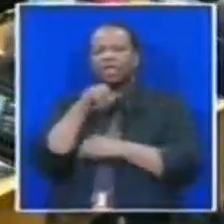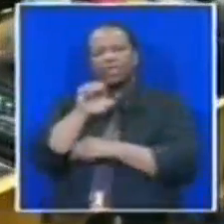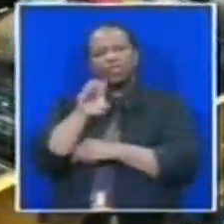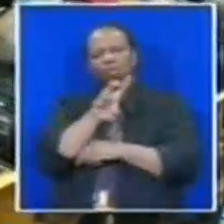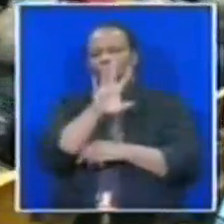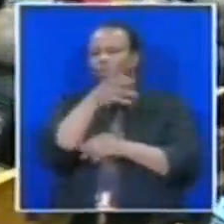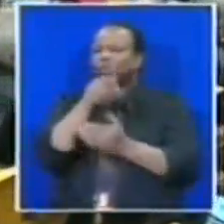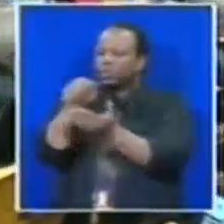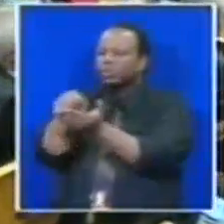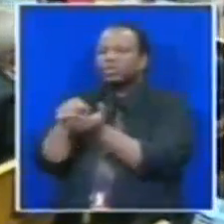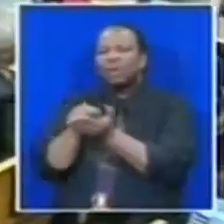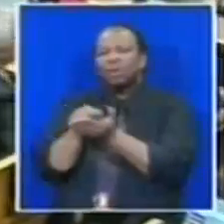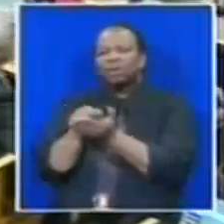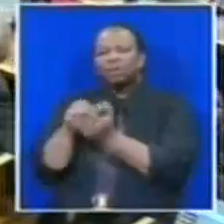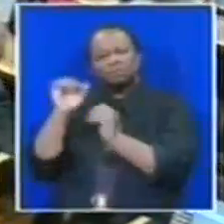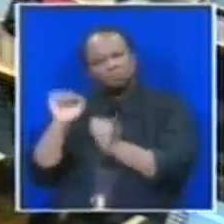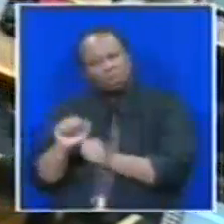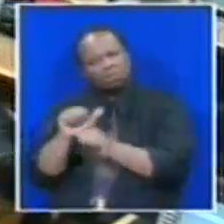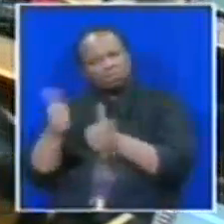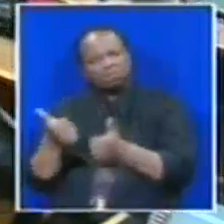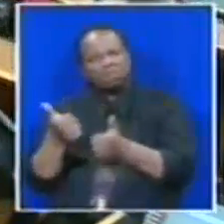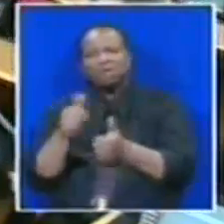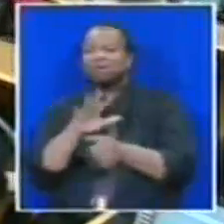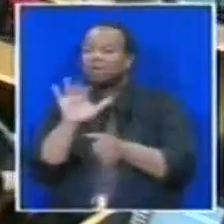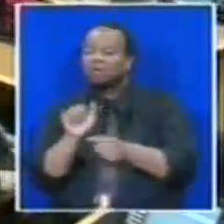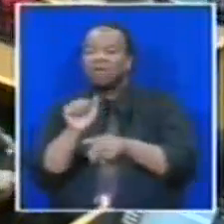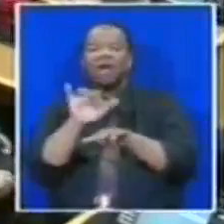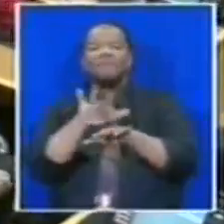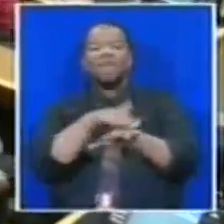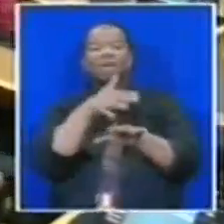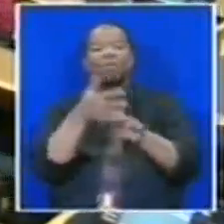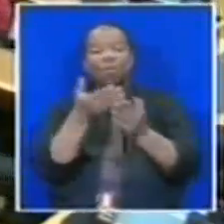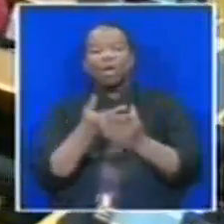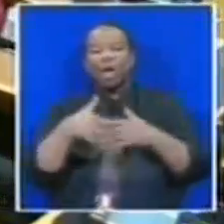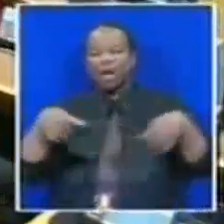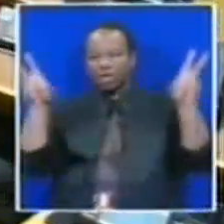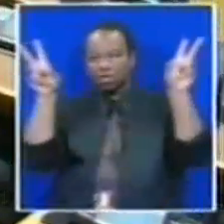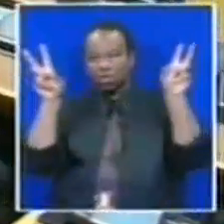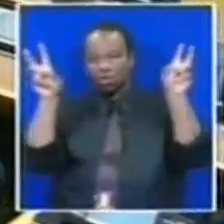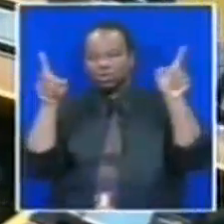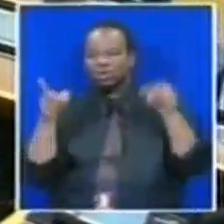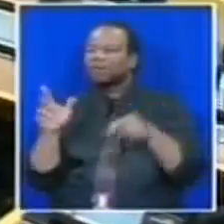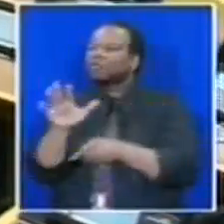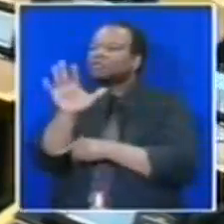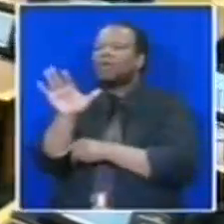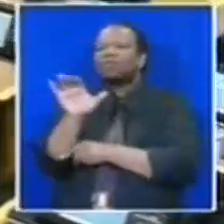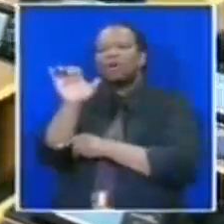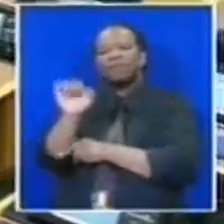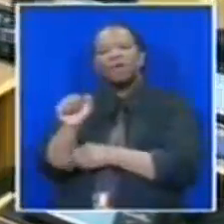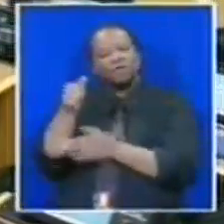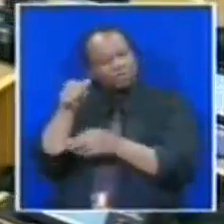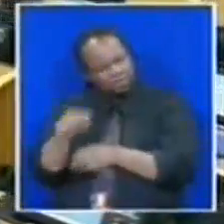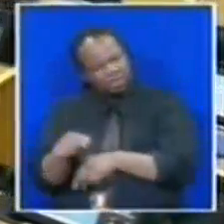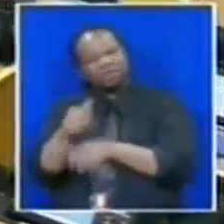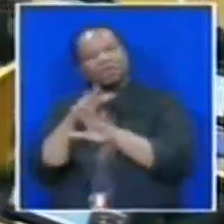our debt management framework, indicating that South Africa is now, and I quote, better positioned to absorb fiscal shocks